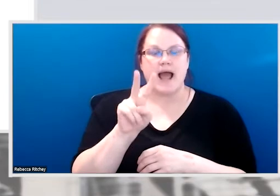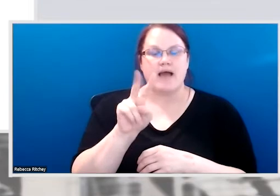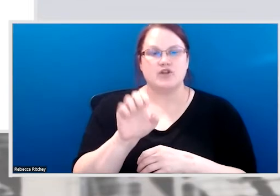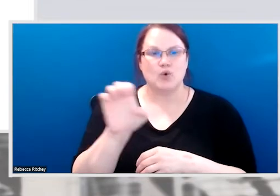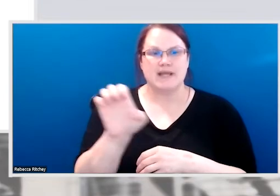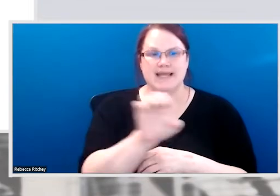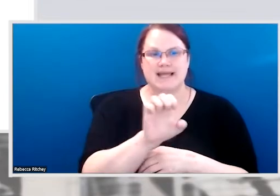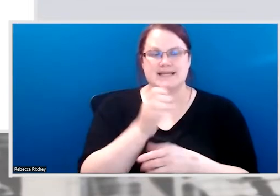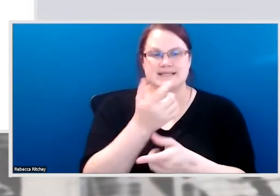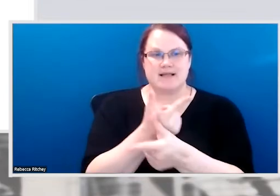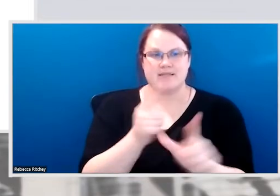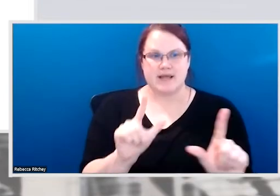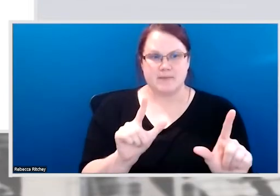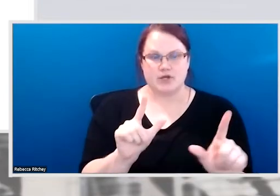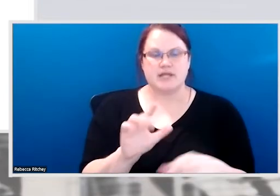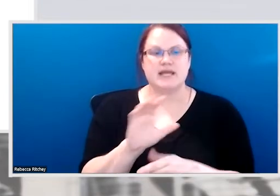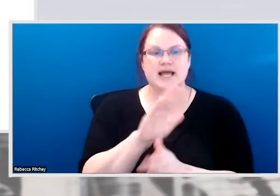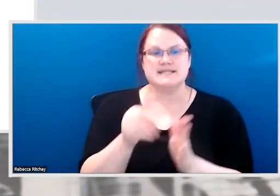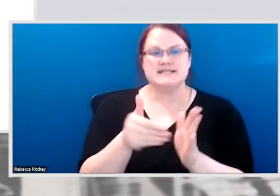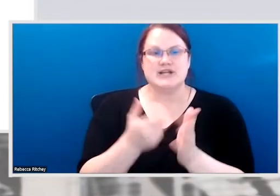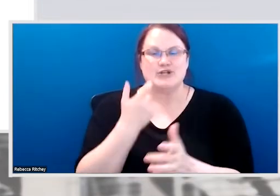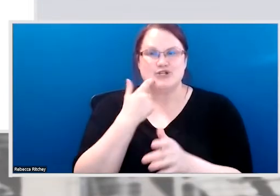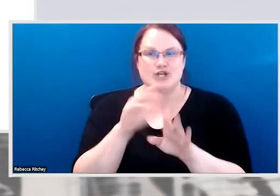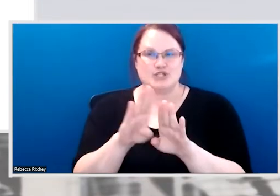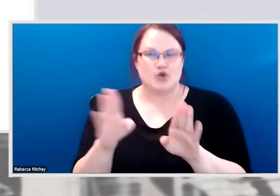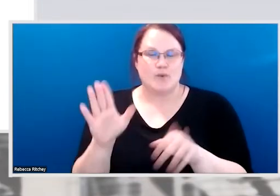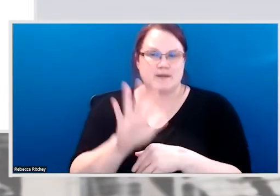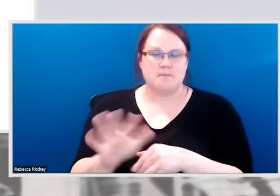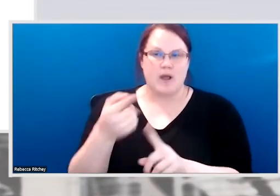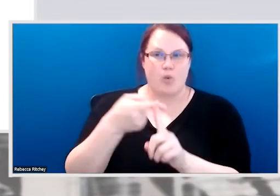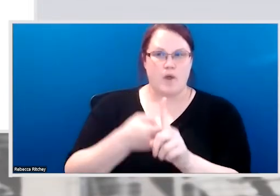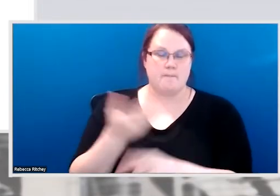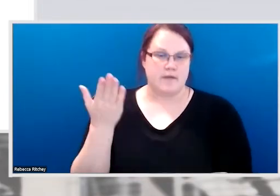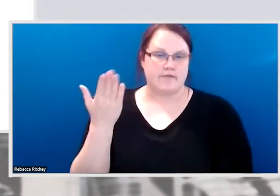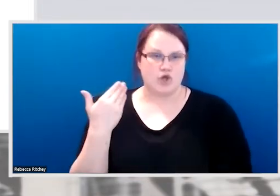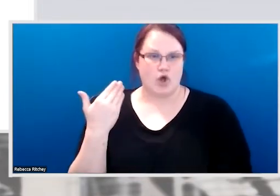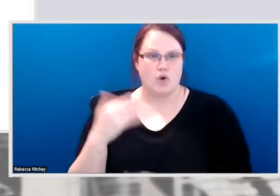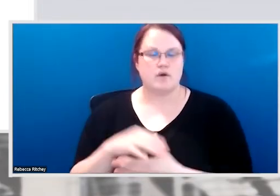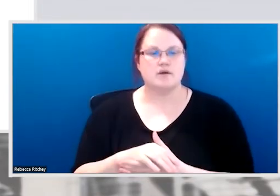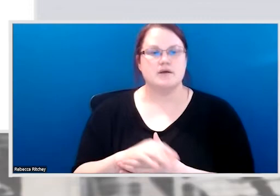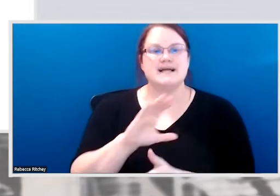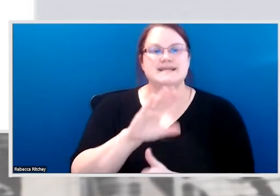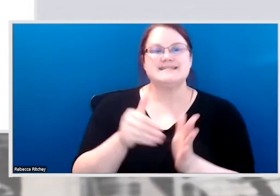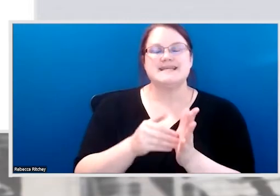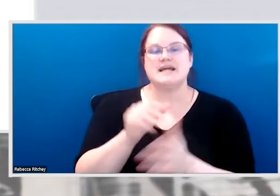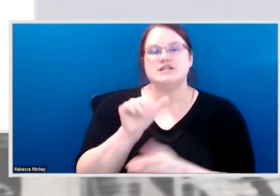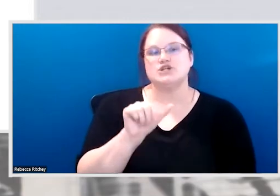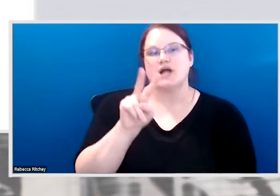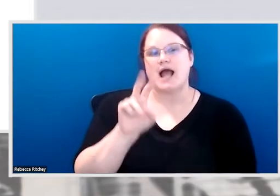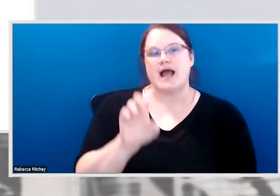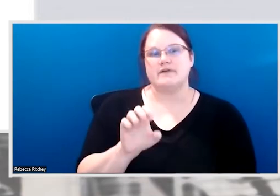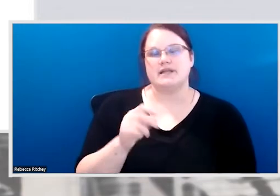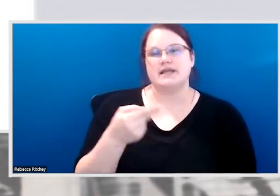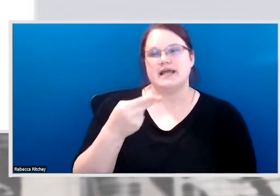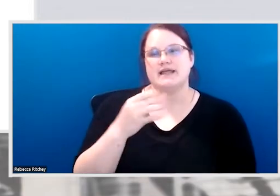and the gallery on Center just opened about a month ago on Center Avenue in